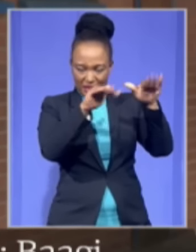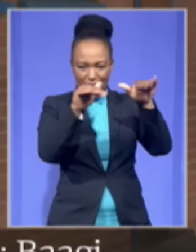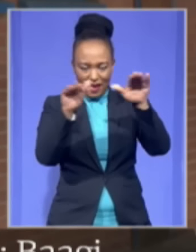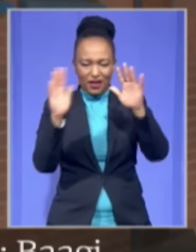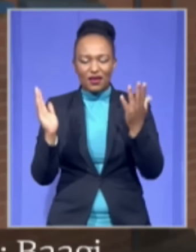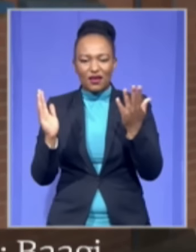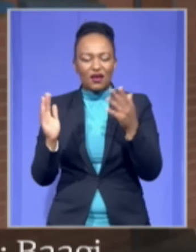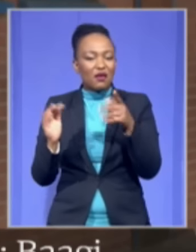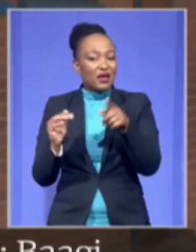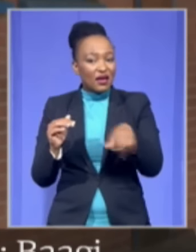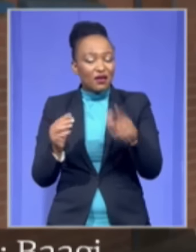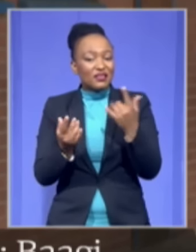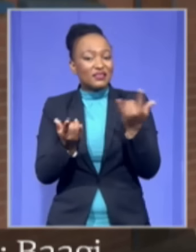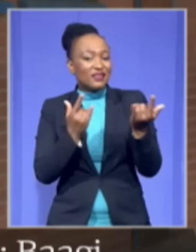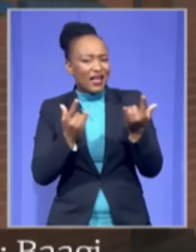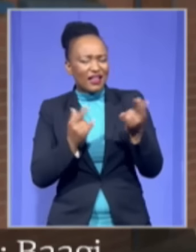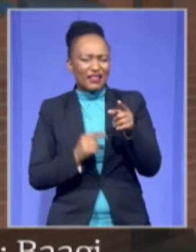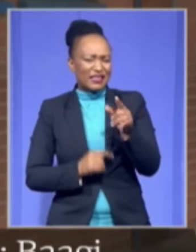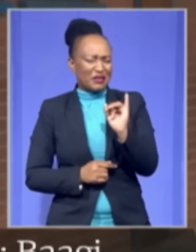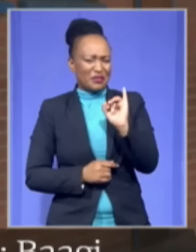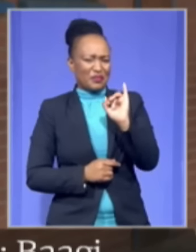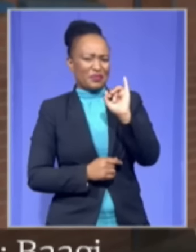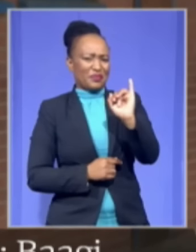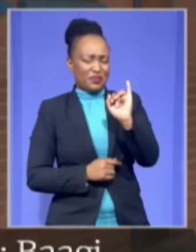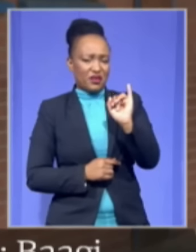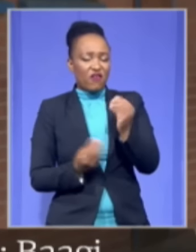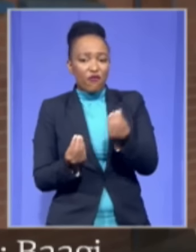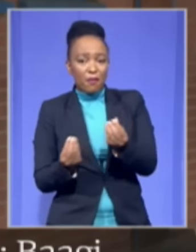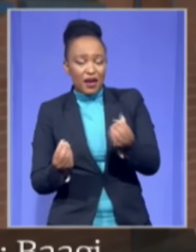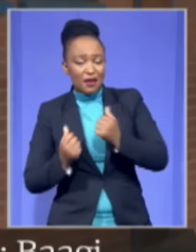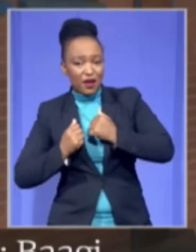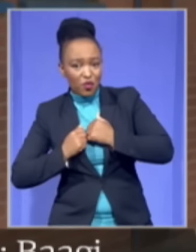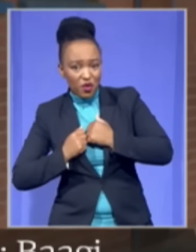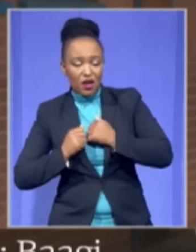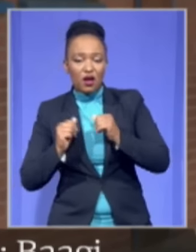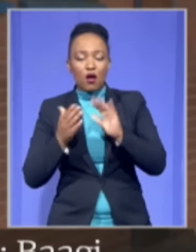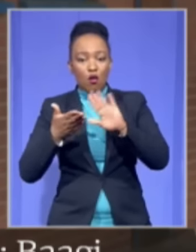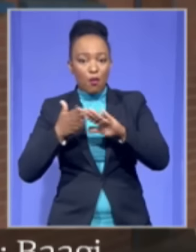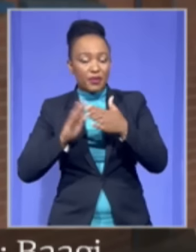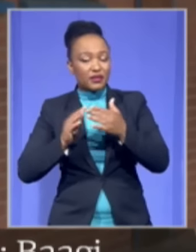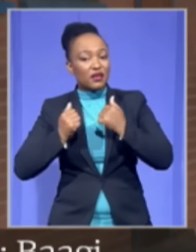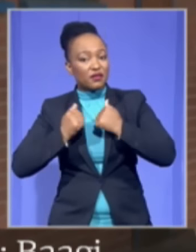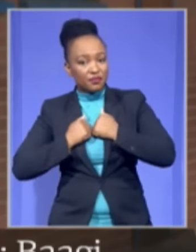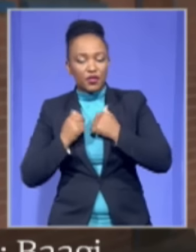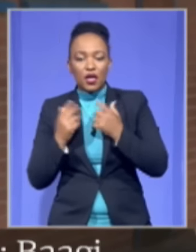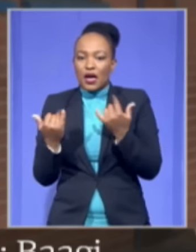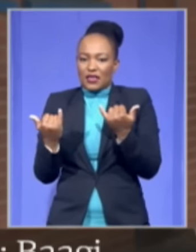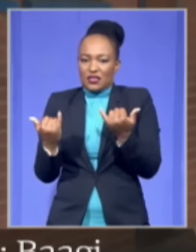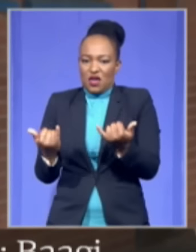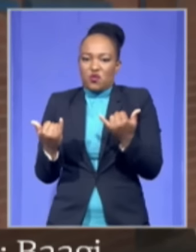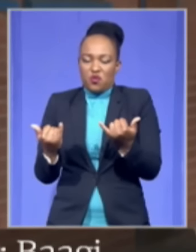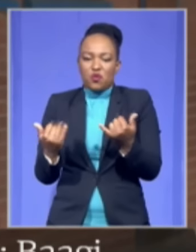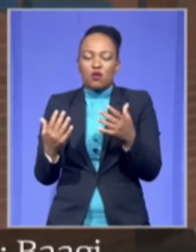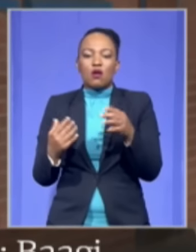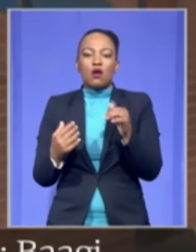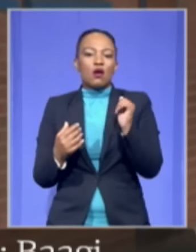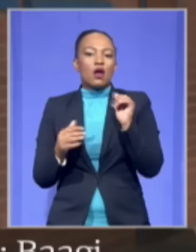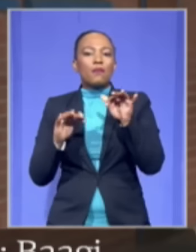rekisa ntho tse sa lokang for bana ba rona le setšhaba sa rona. Jwale ka kasheko lena bana ba se ba mitilwe